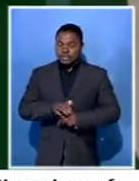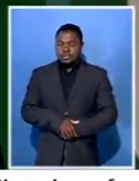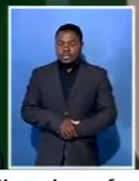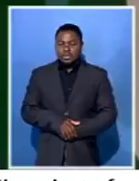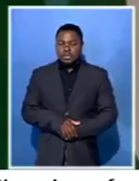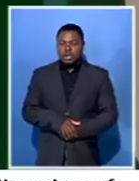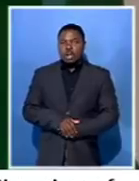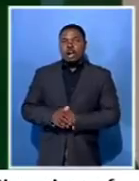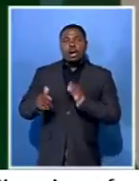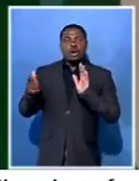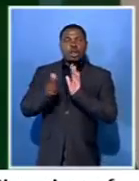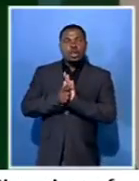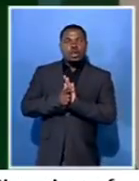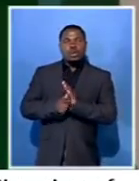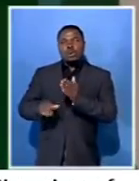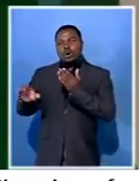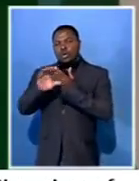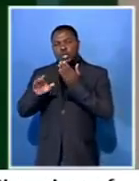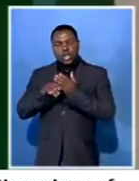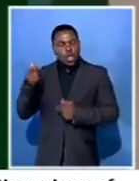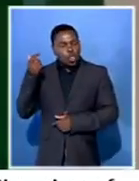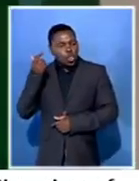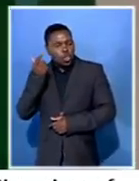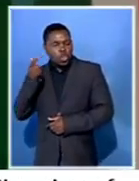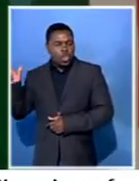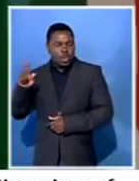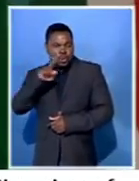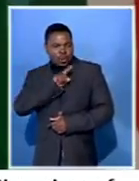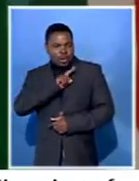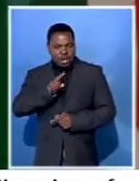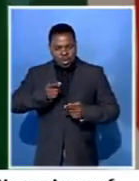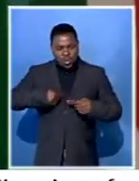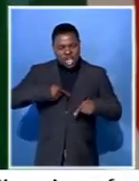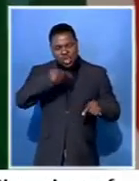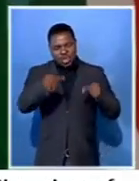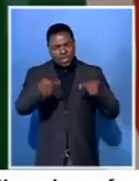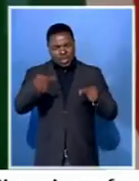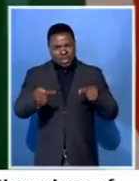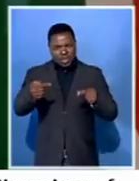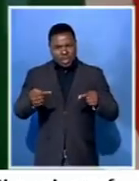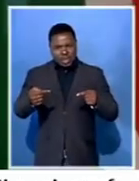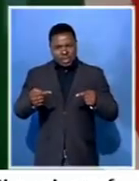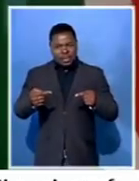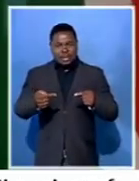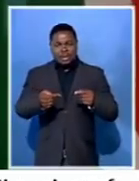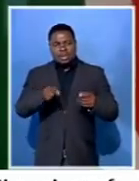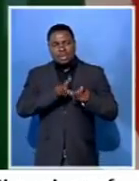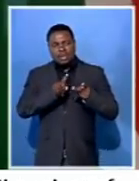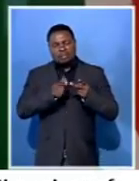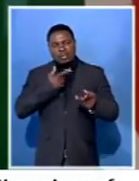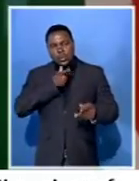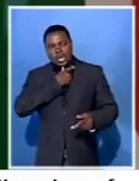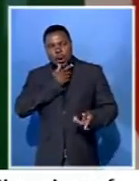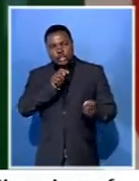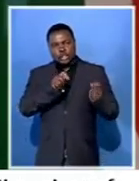rule of law and disregard the Constitution because our differences fall into the trap of enemies of